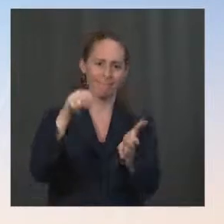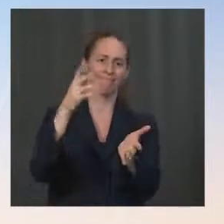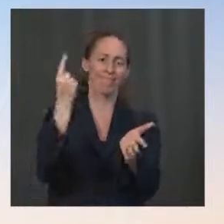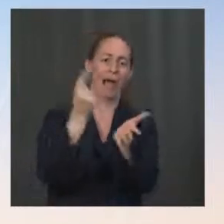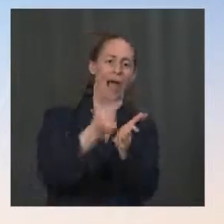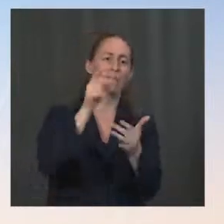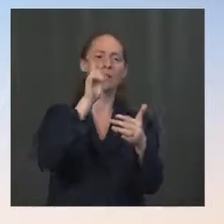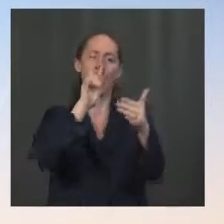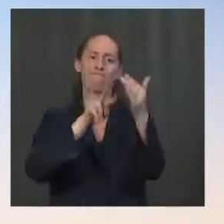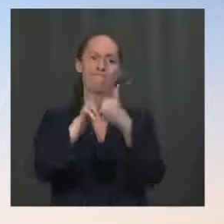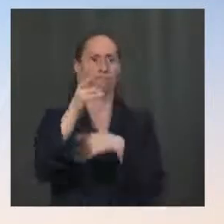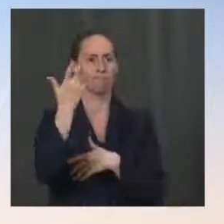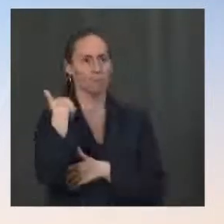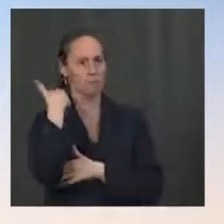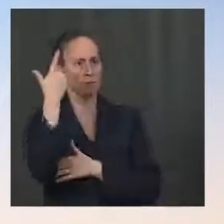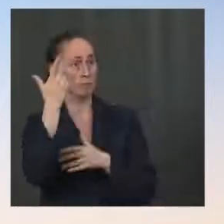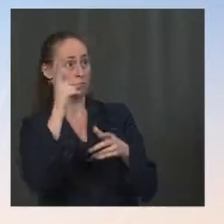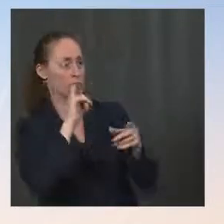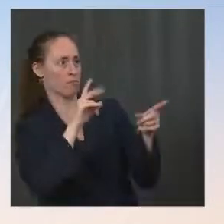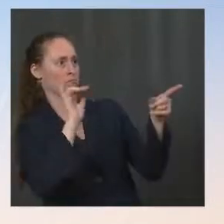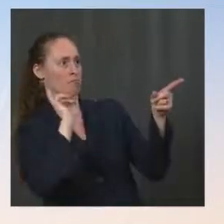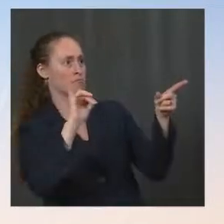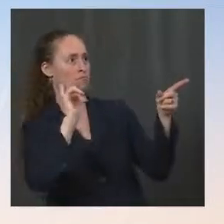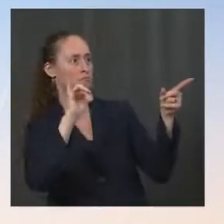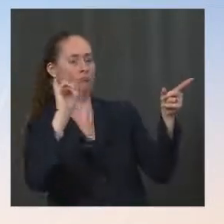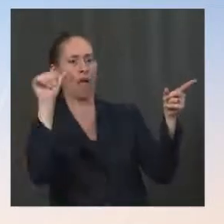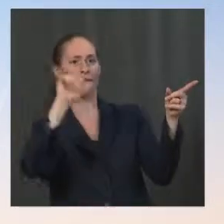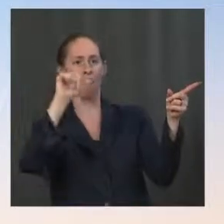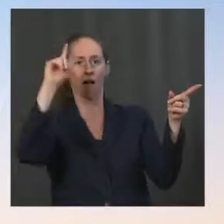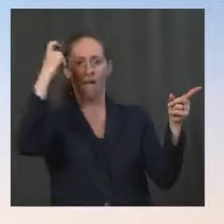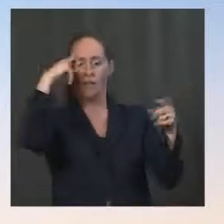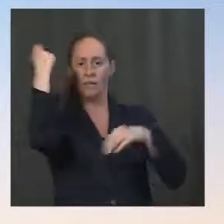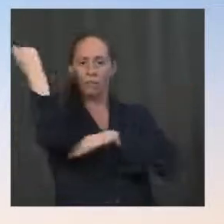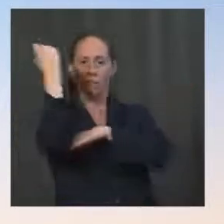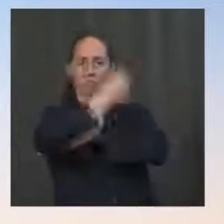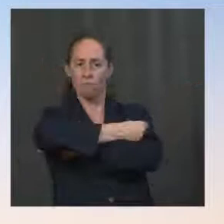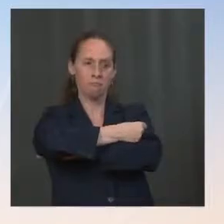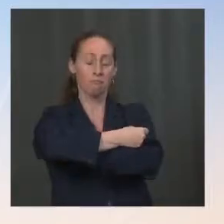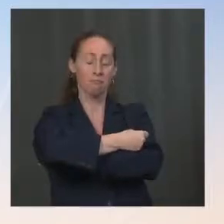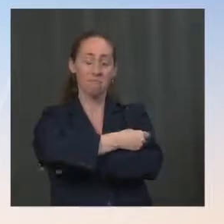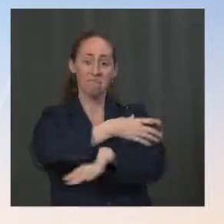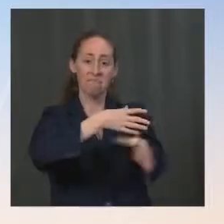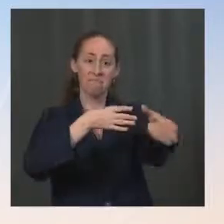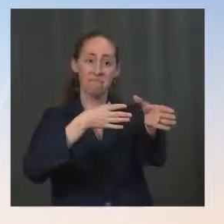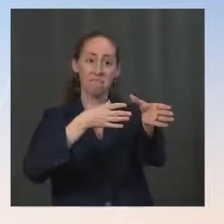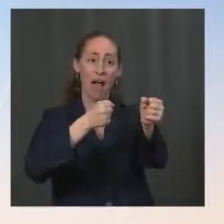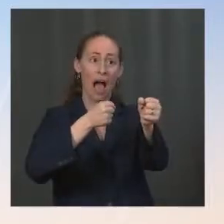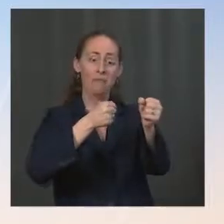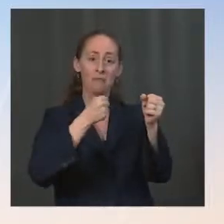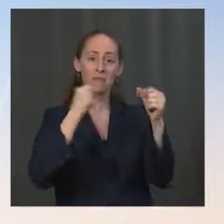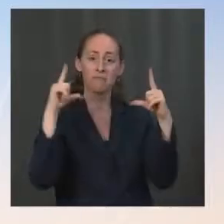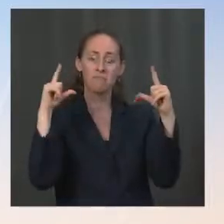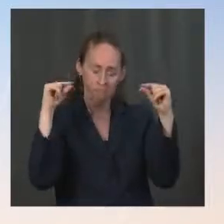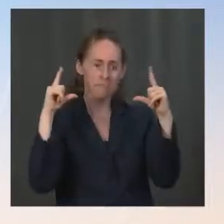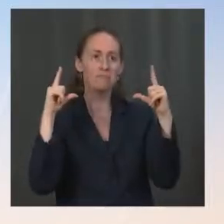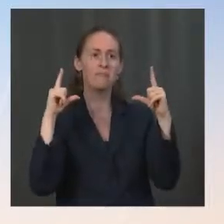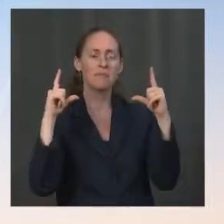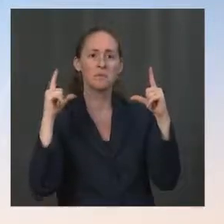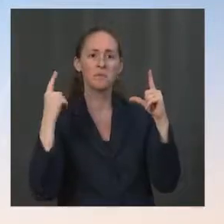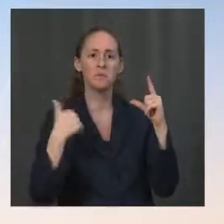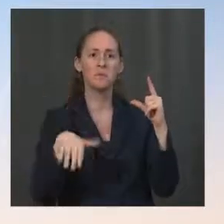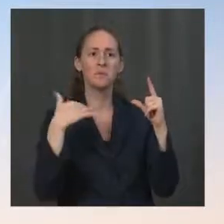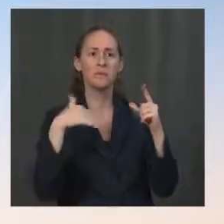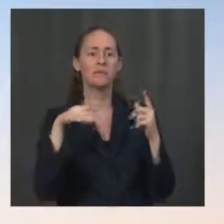Afghan government would have fallen at the pace they fell. And the president and members of our national security team have spoken to that as well. We